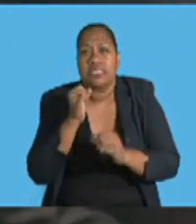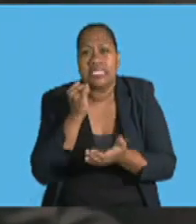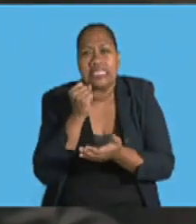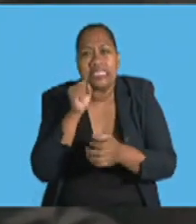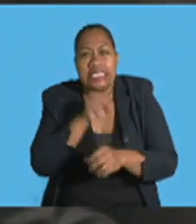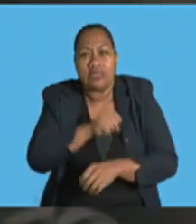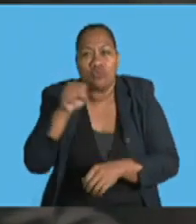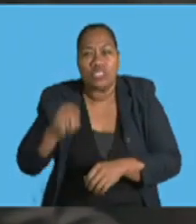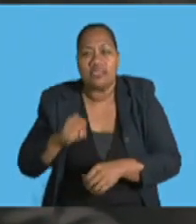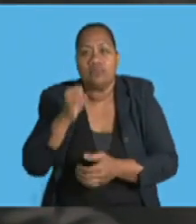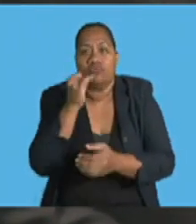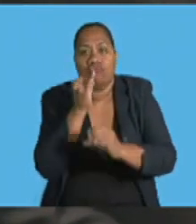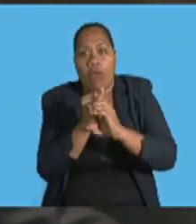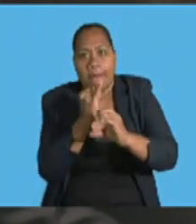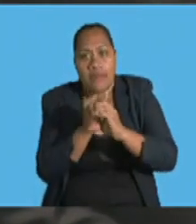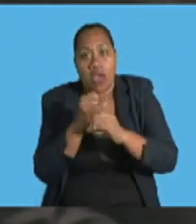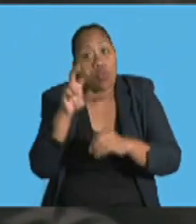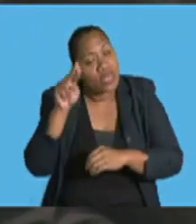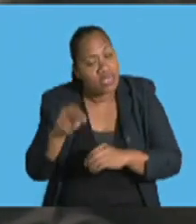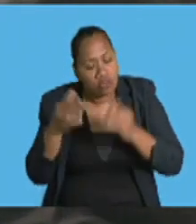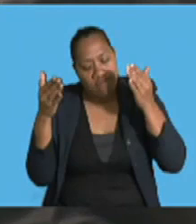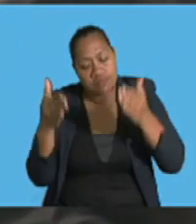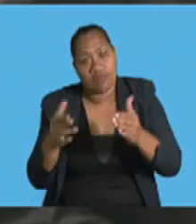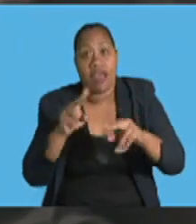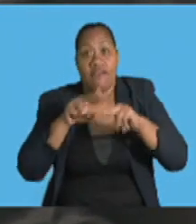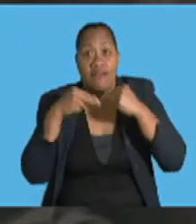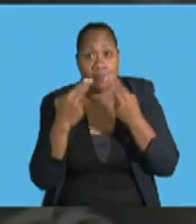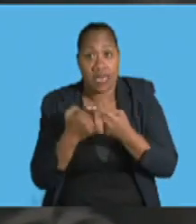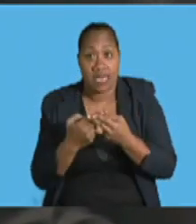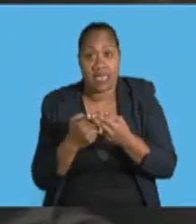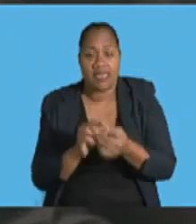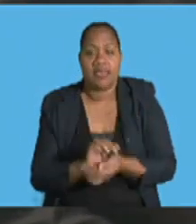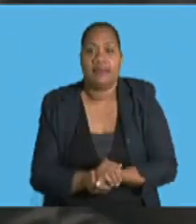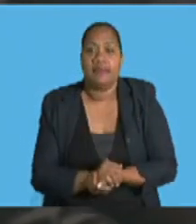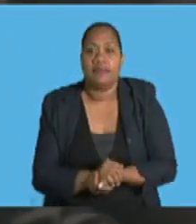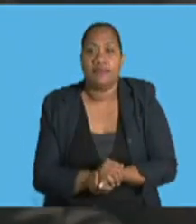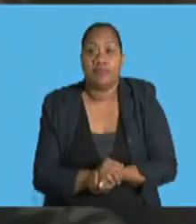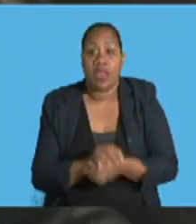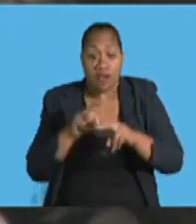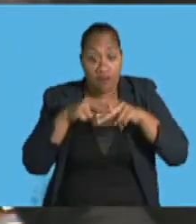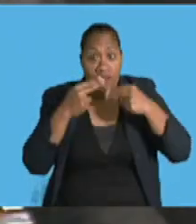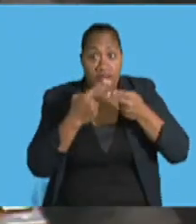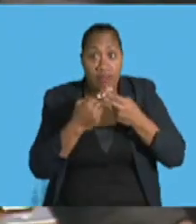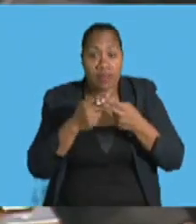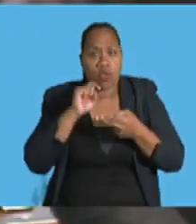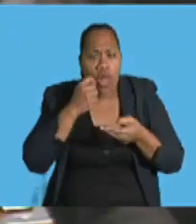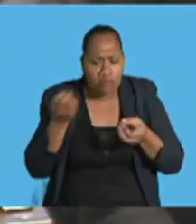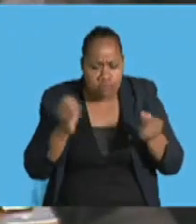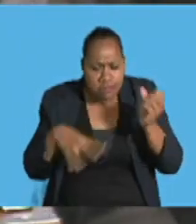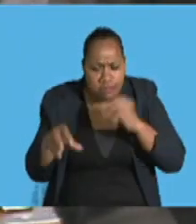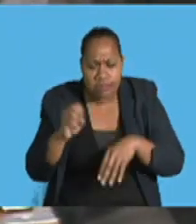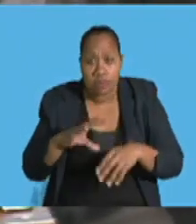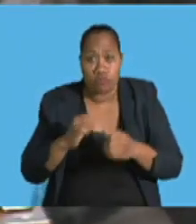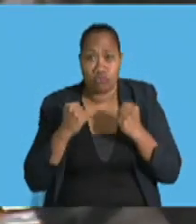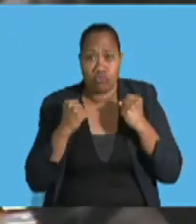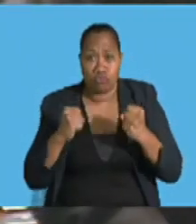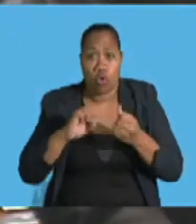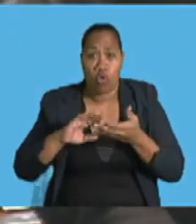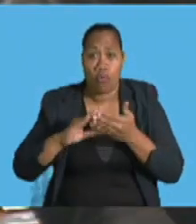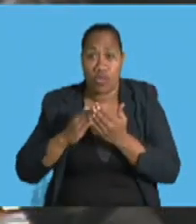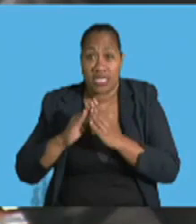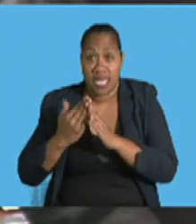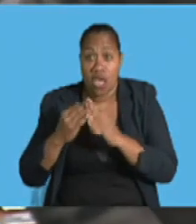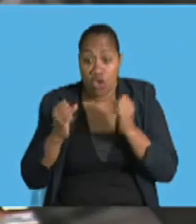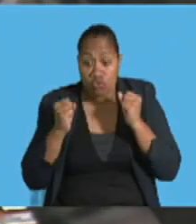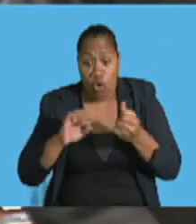Mr. Speaker, sir. A strong family will contribute towards a strong community, and a strong community will build a